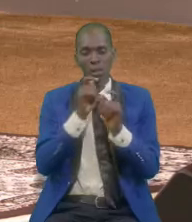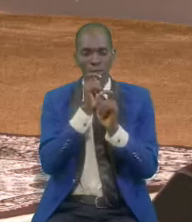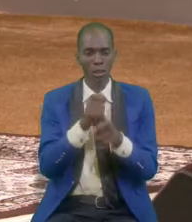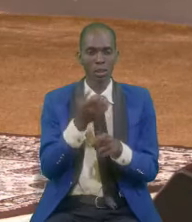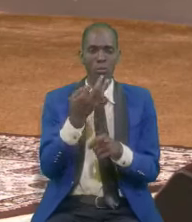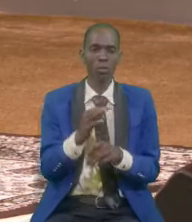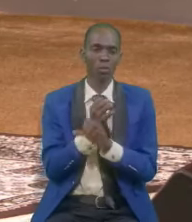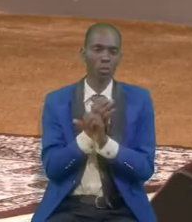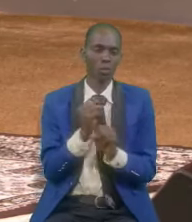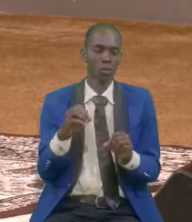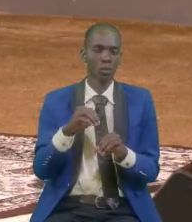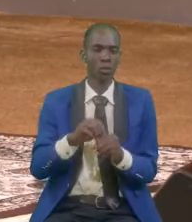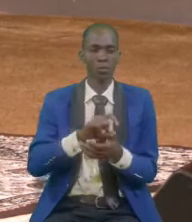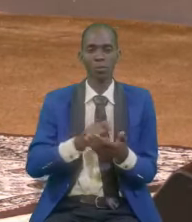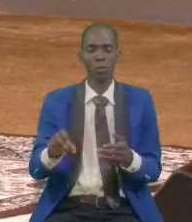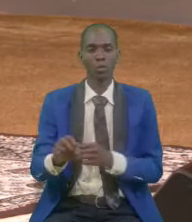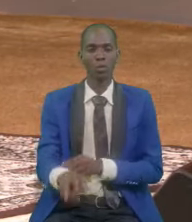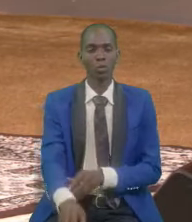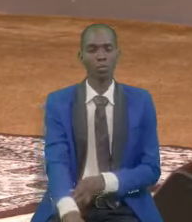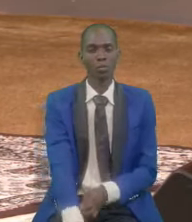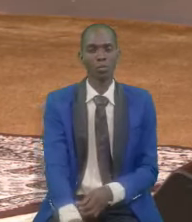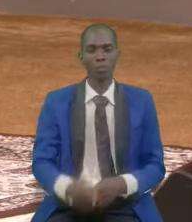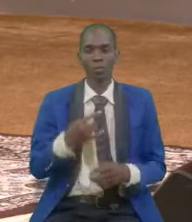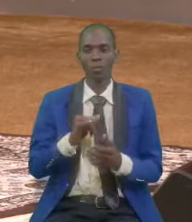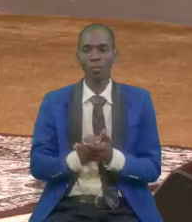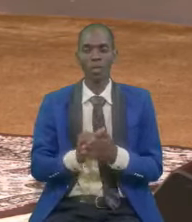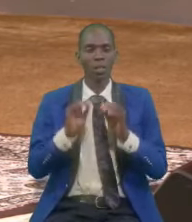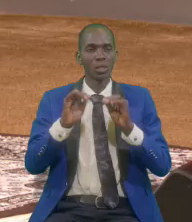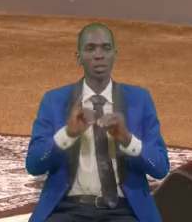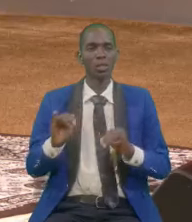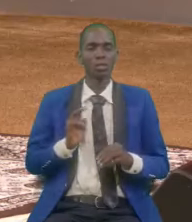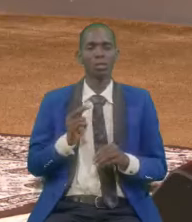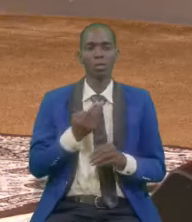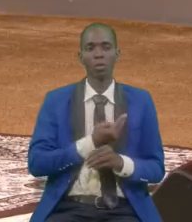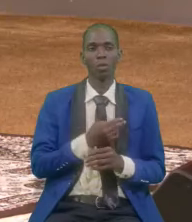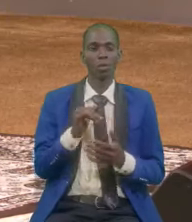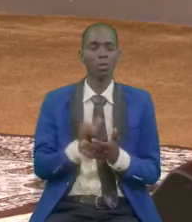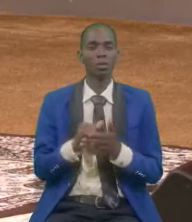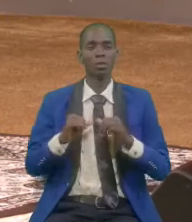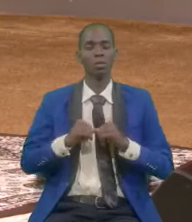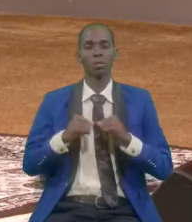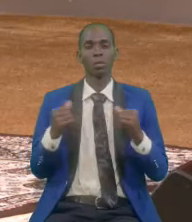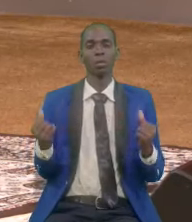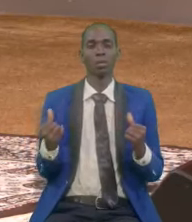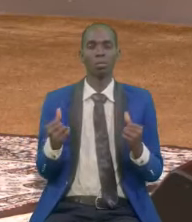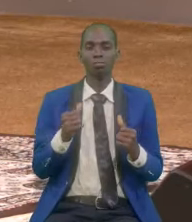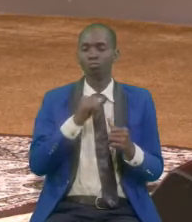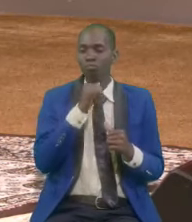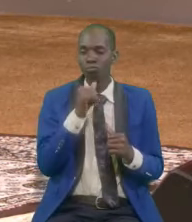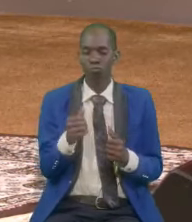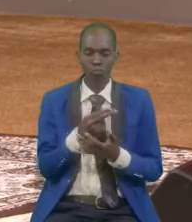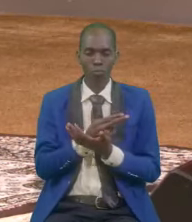Verse 12, it says, teaching us that denying